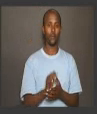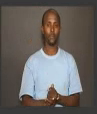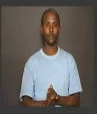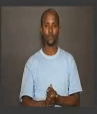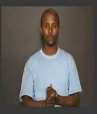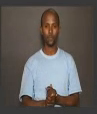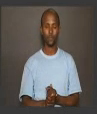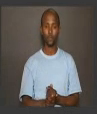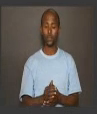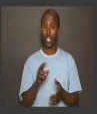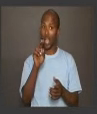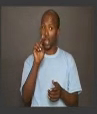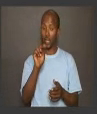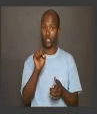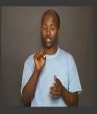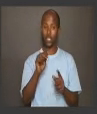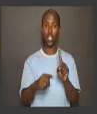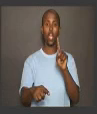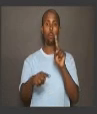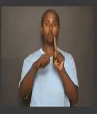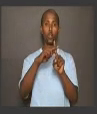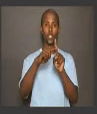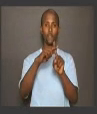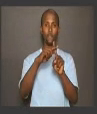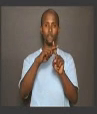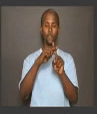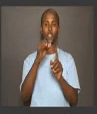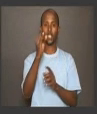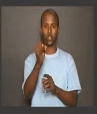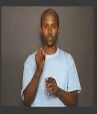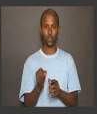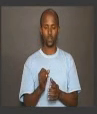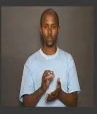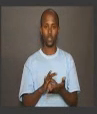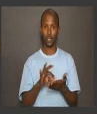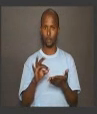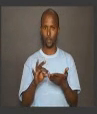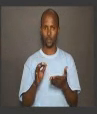n, where n is a positive integer.